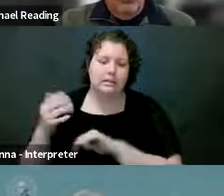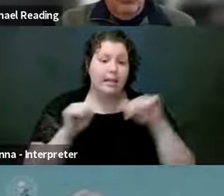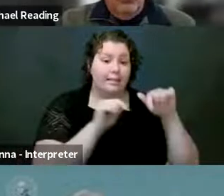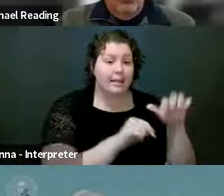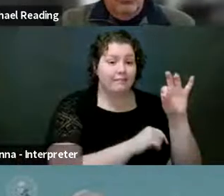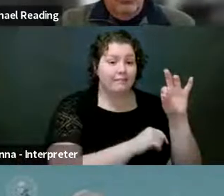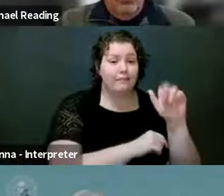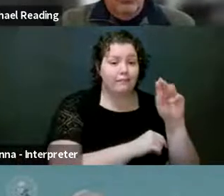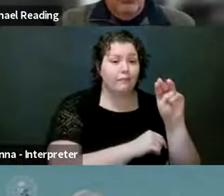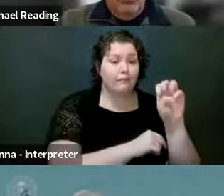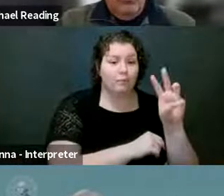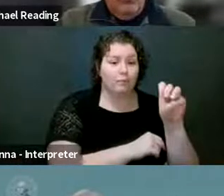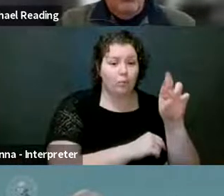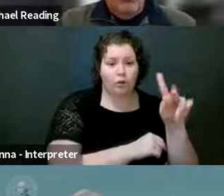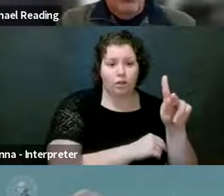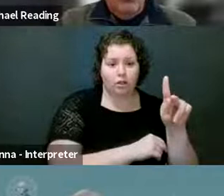all inclusive. It won't be,